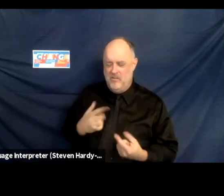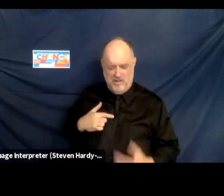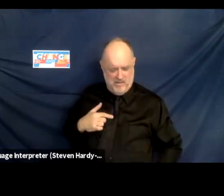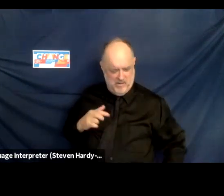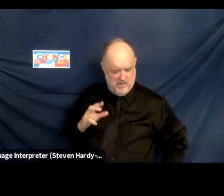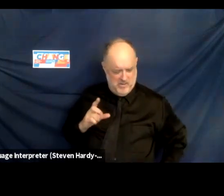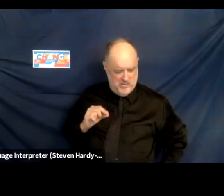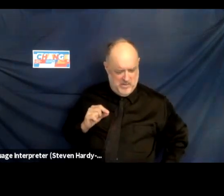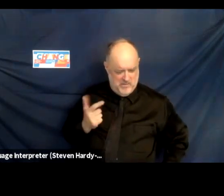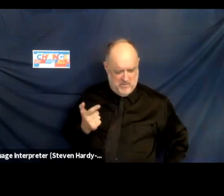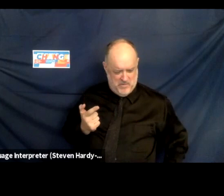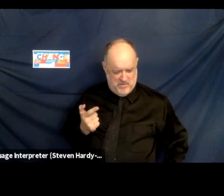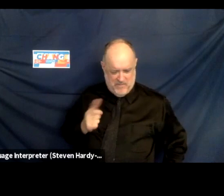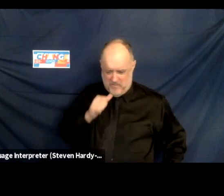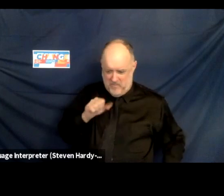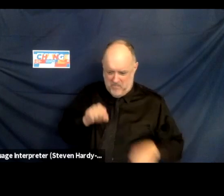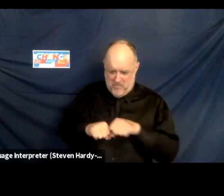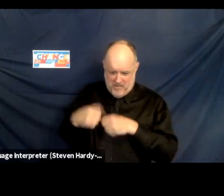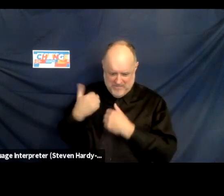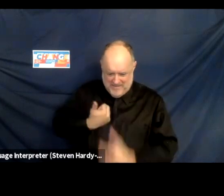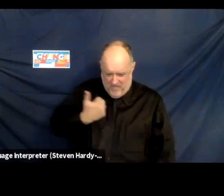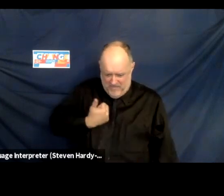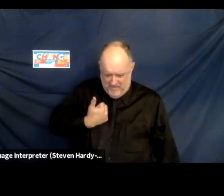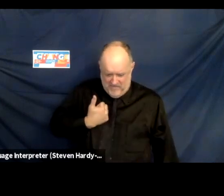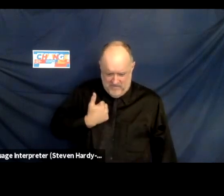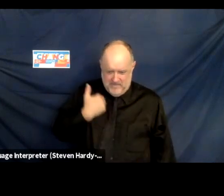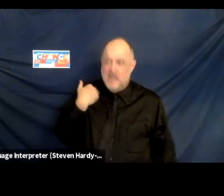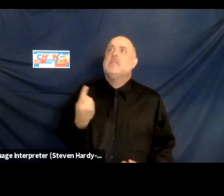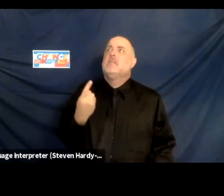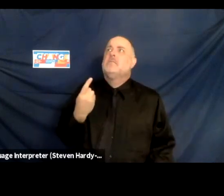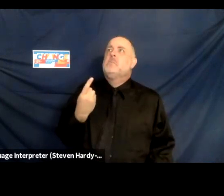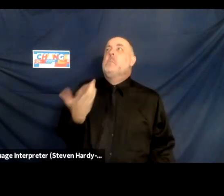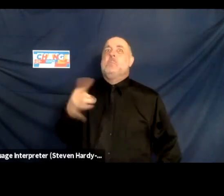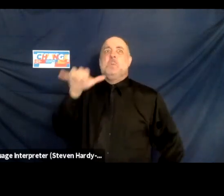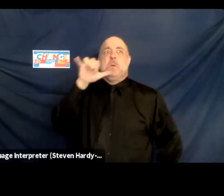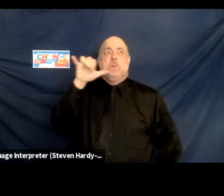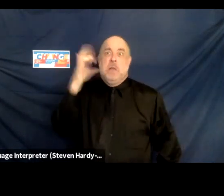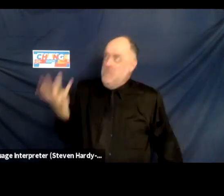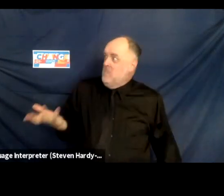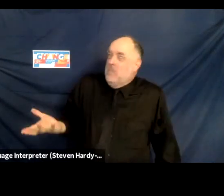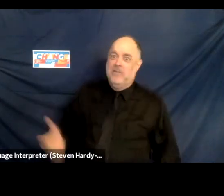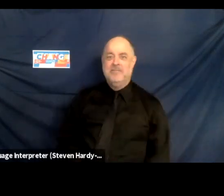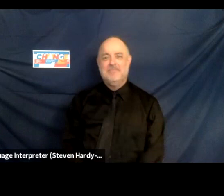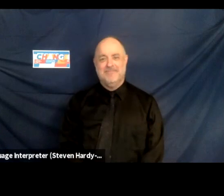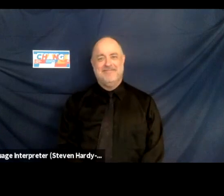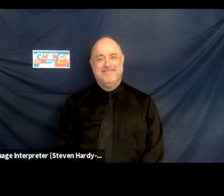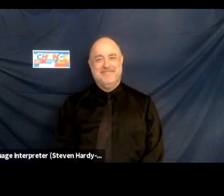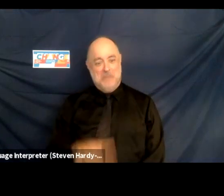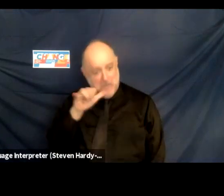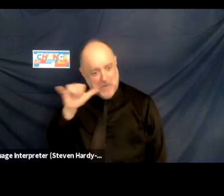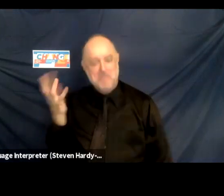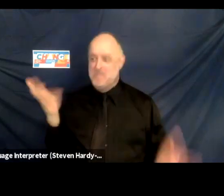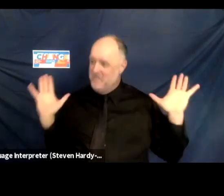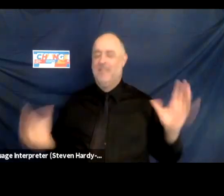2021. I've literally not been on a bicycle since yesterday. How about that? And when I was a little boy,